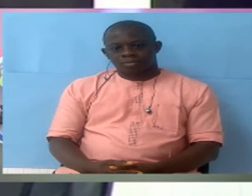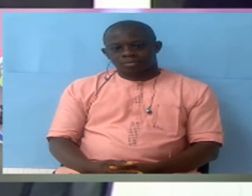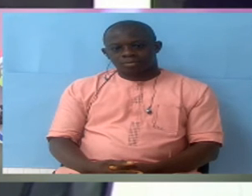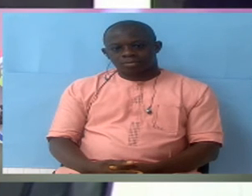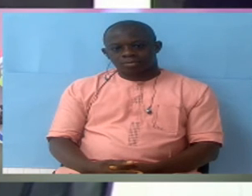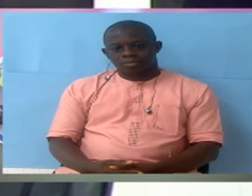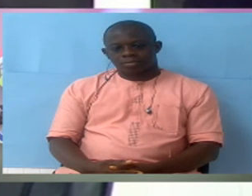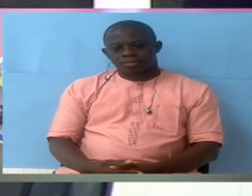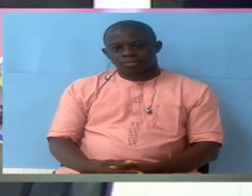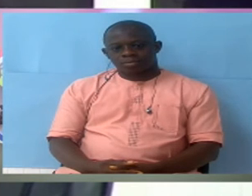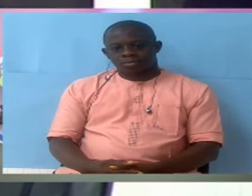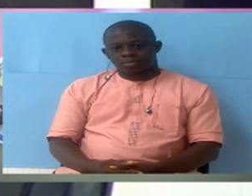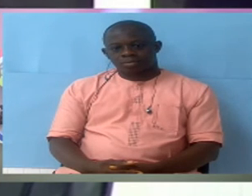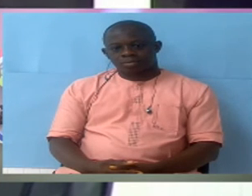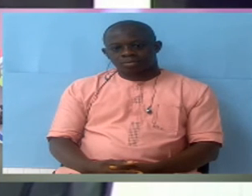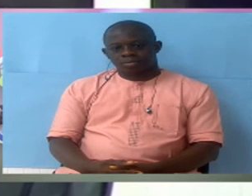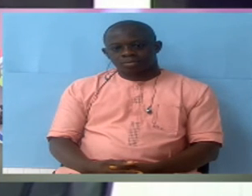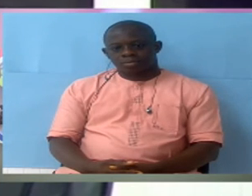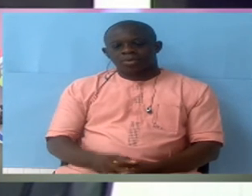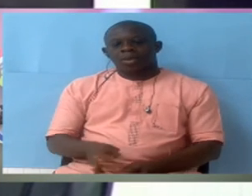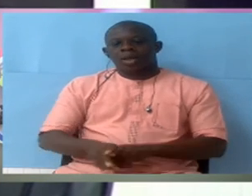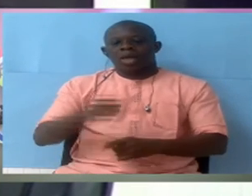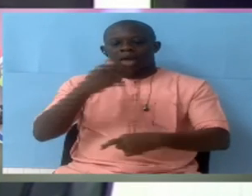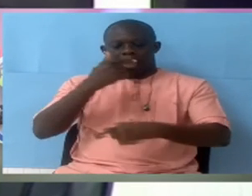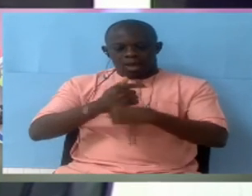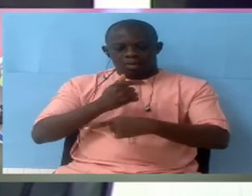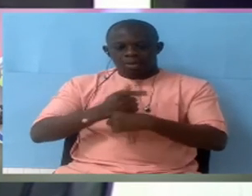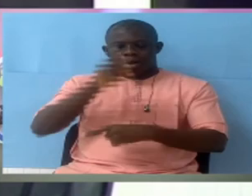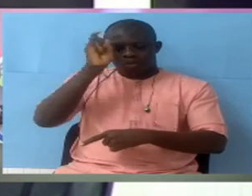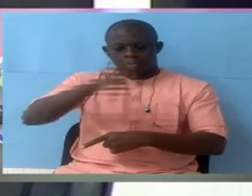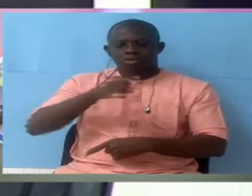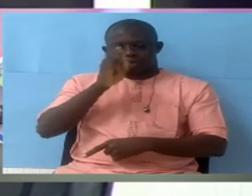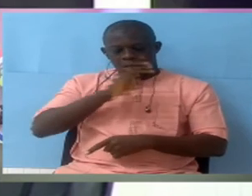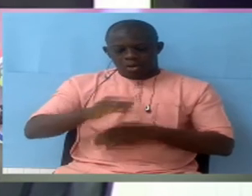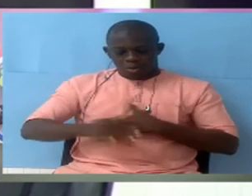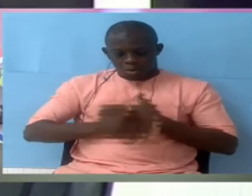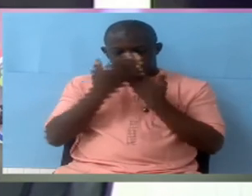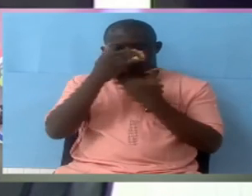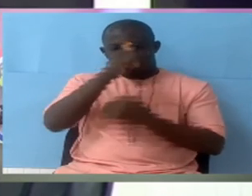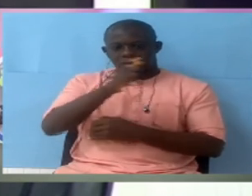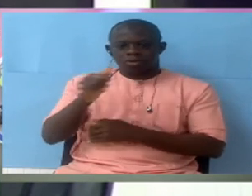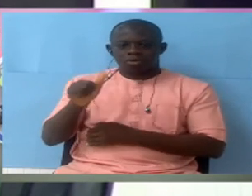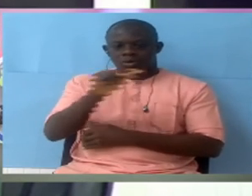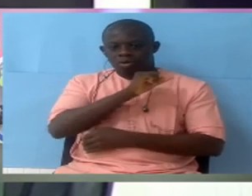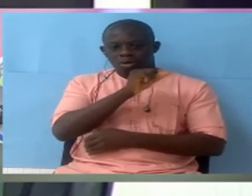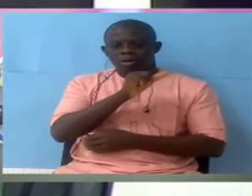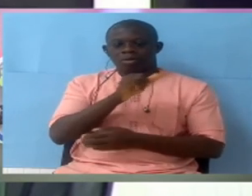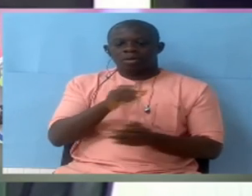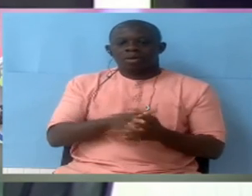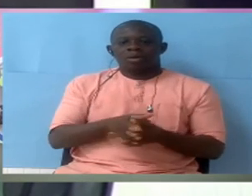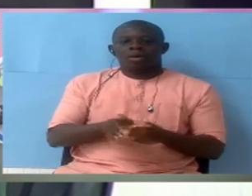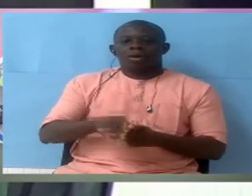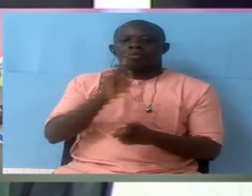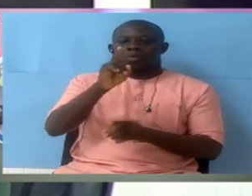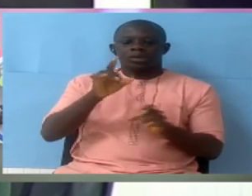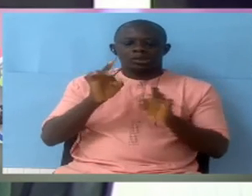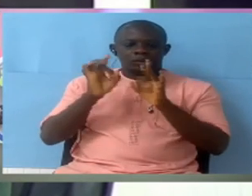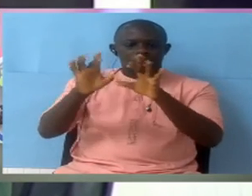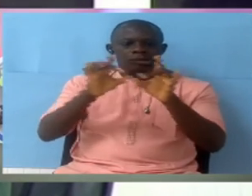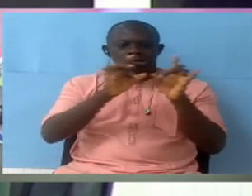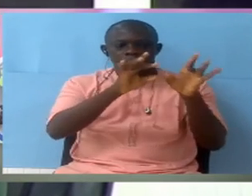Gambians should love each other. Wa Gambia dañ wara bugante. But hatred and